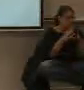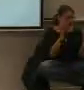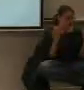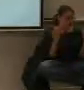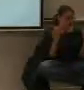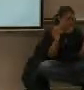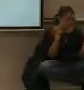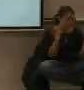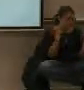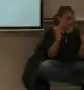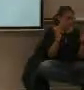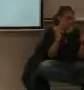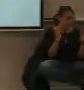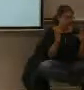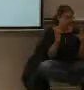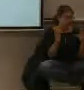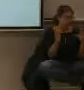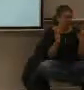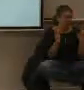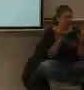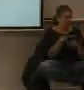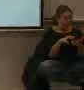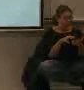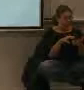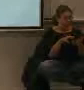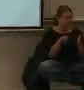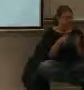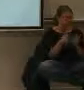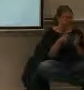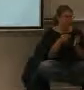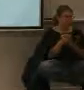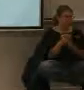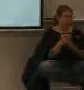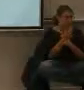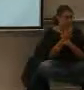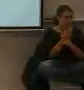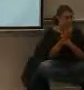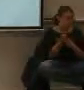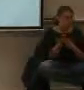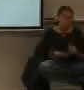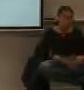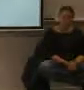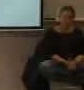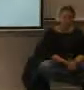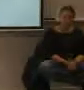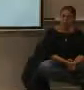broad spectrum compound against plants.